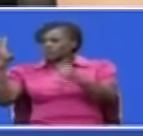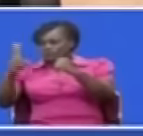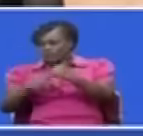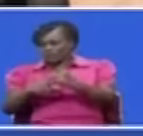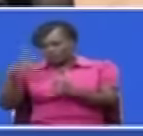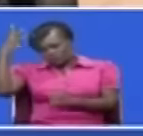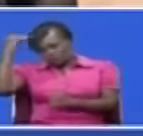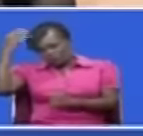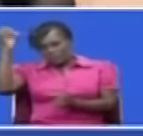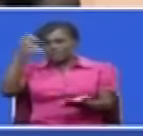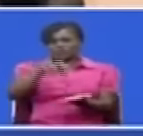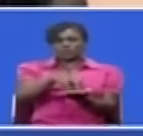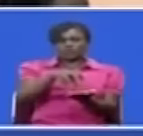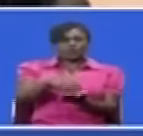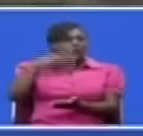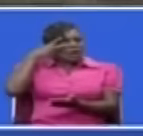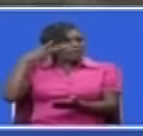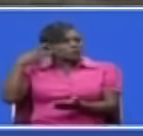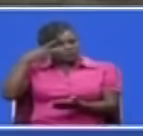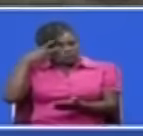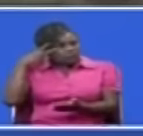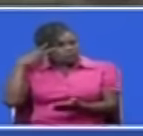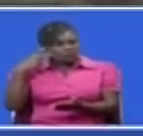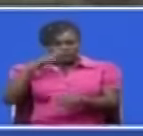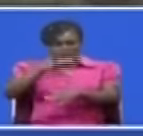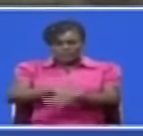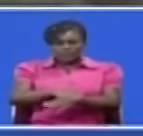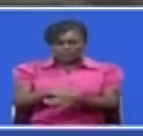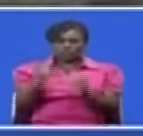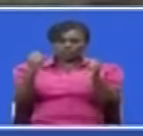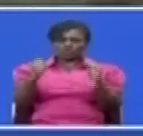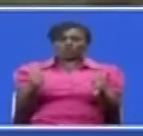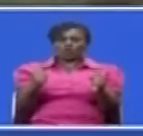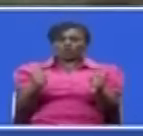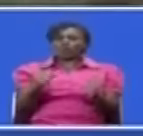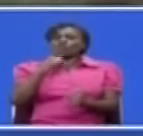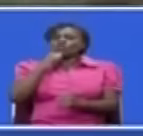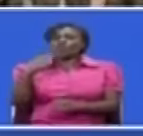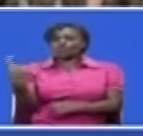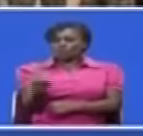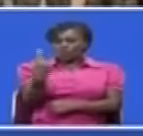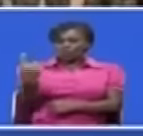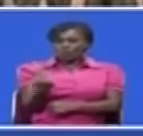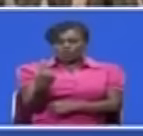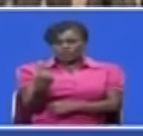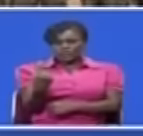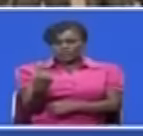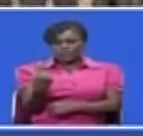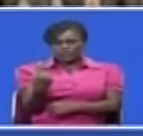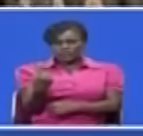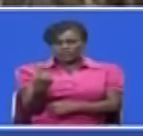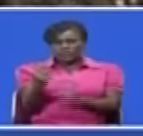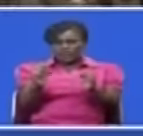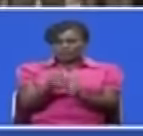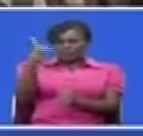in Somalia with Al-Shabaab gaining ascendancy there, considering that not only would, if this were to